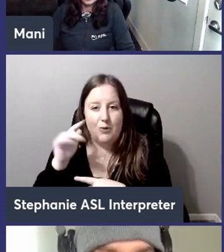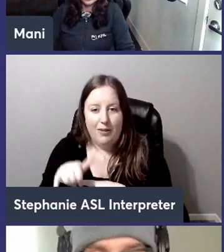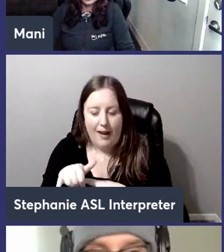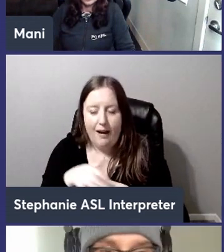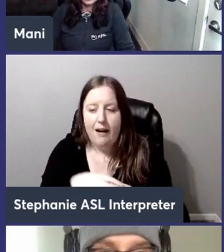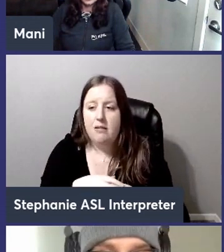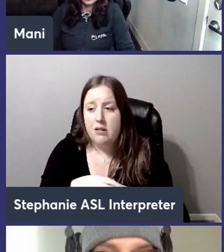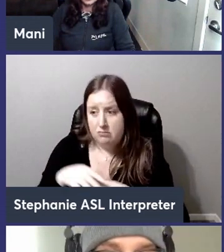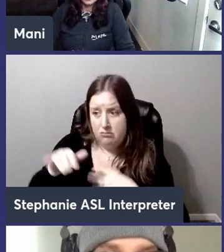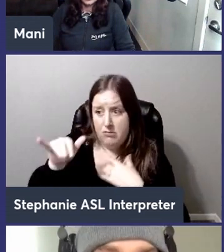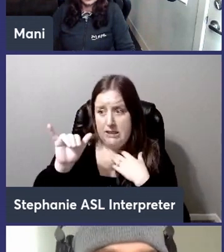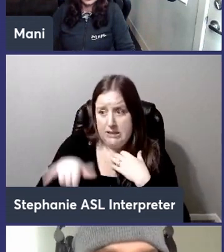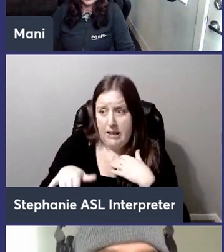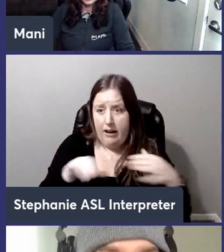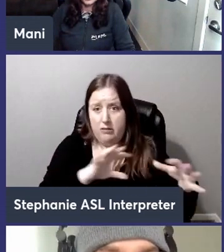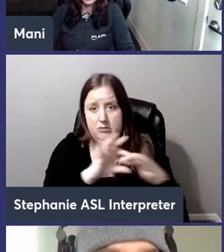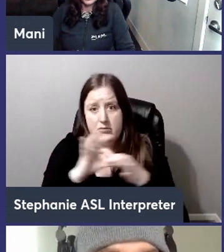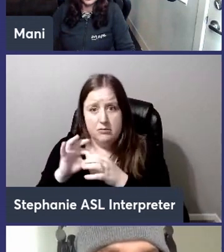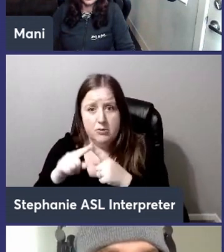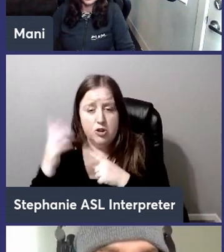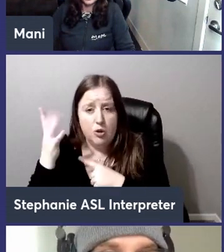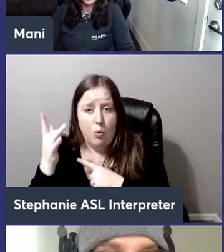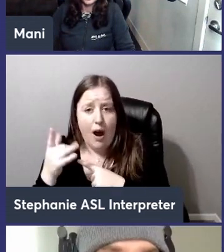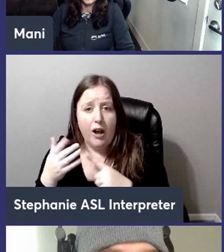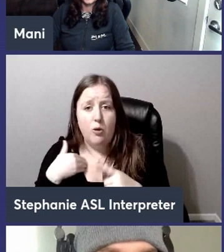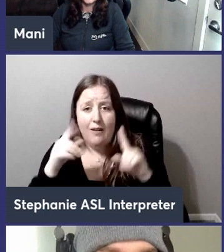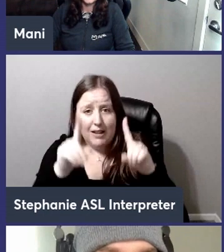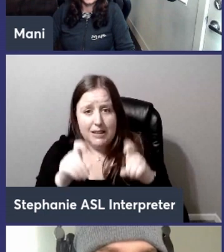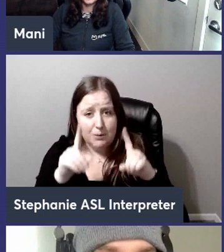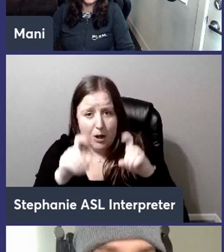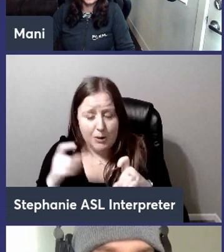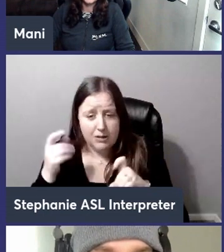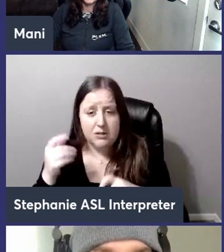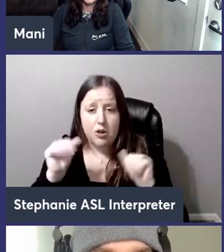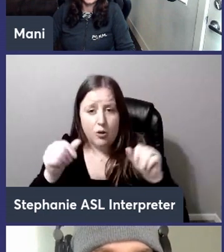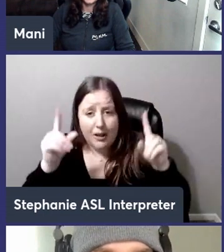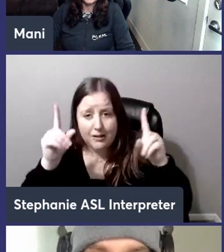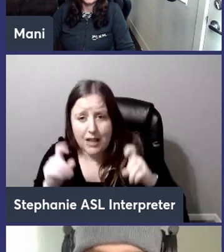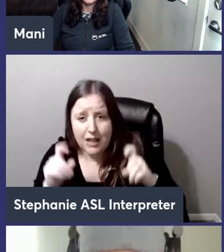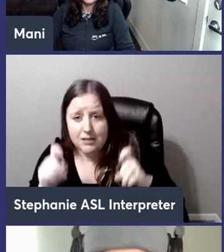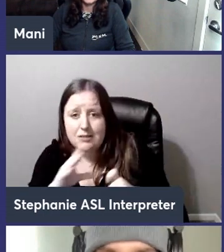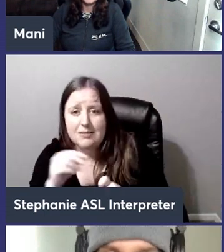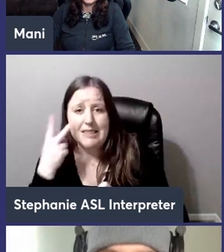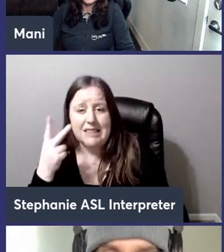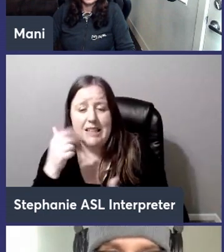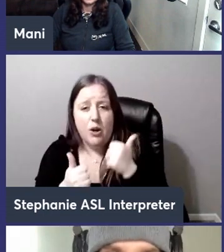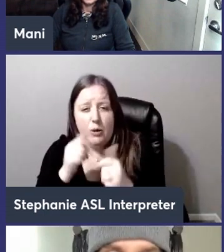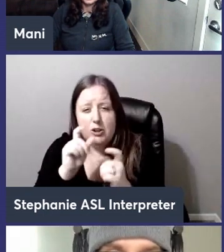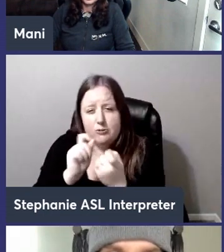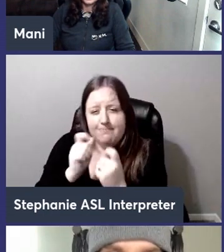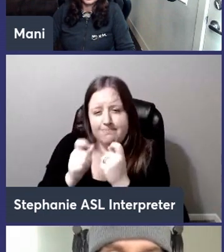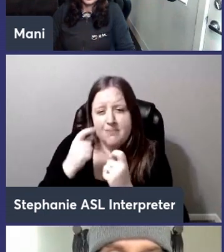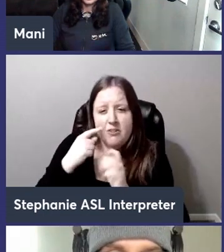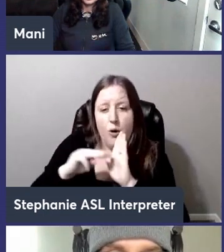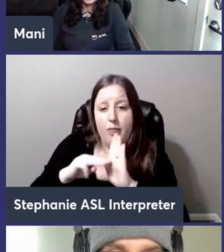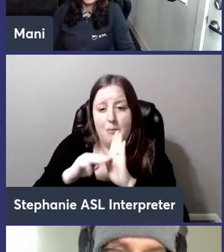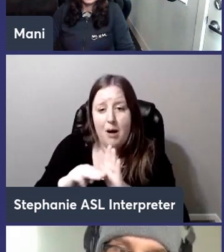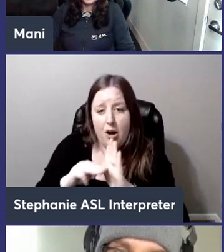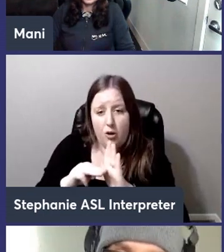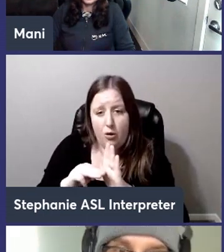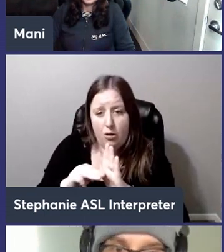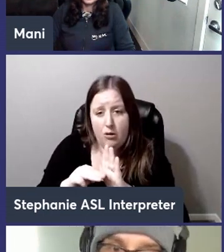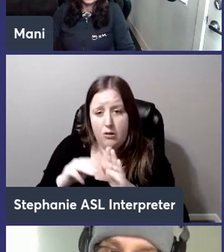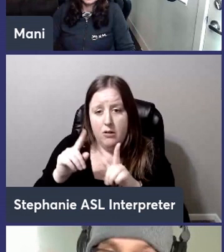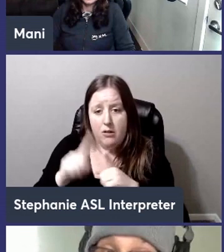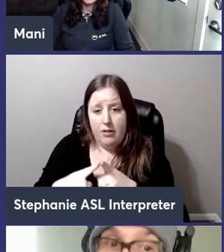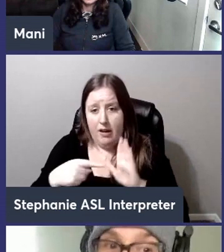is this tied to why you run experiments? Because you can experiment and find out which tweaks you do to the model tuning that